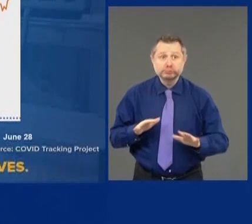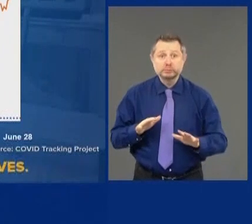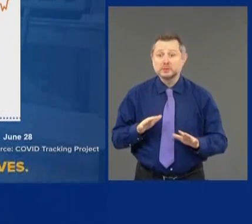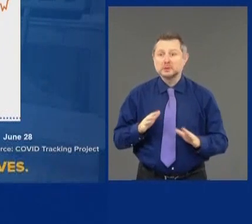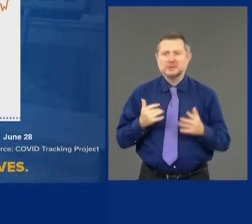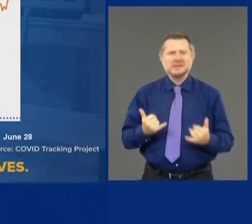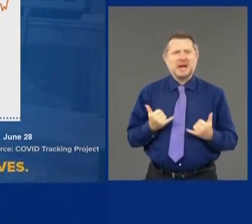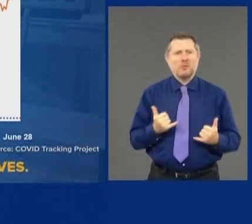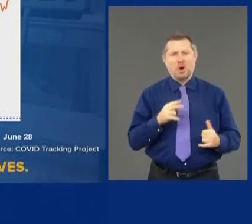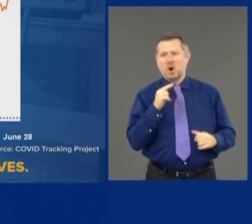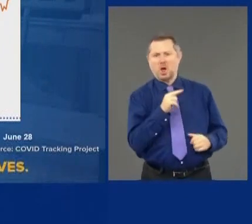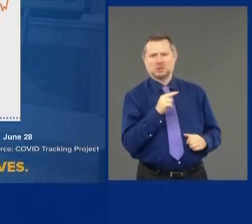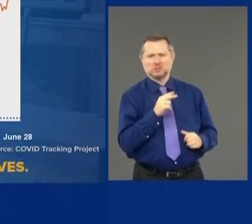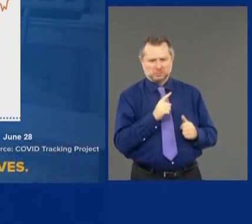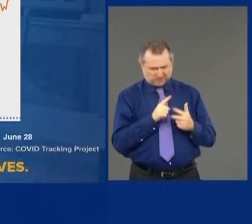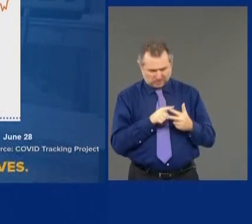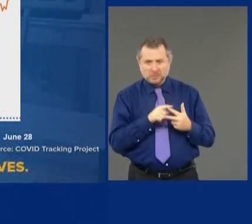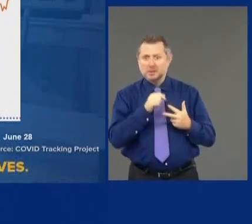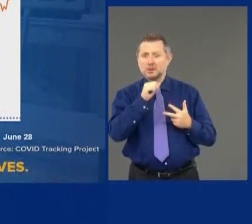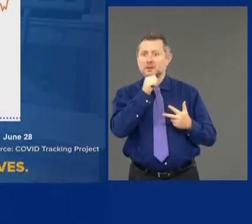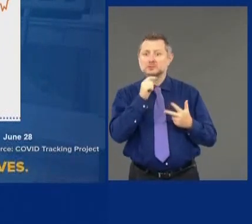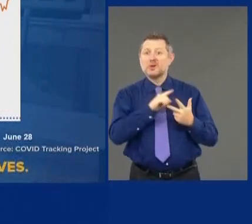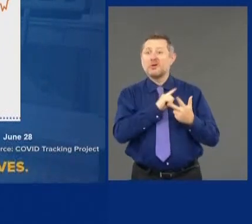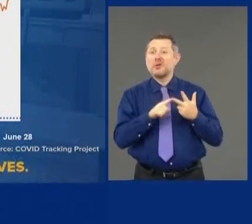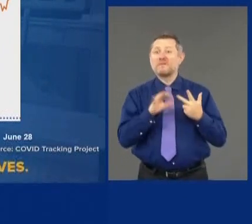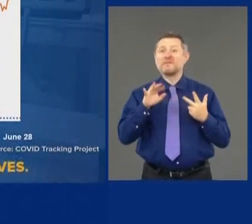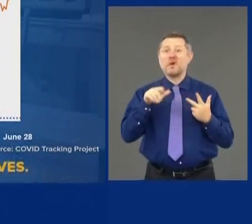Now, they're all singing a different tune.